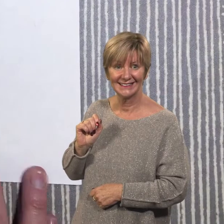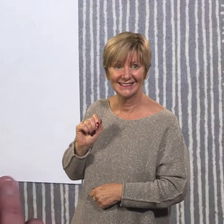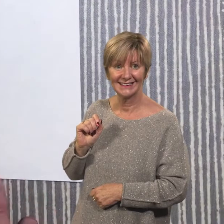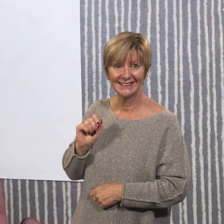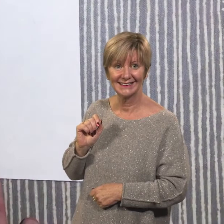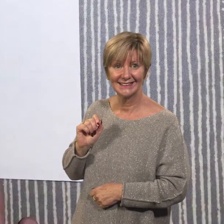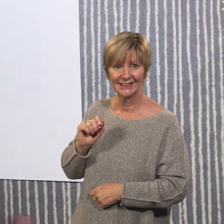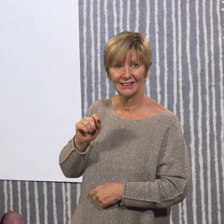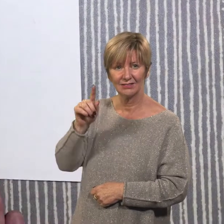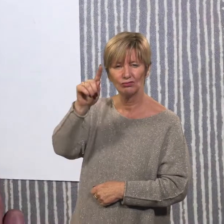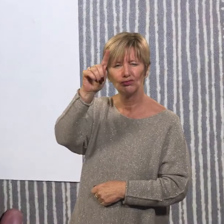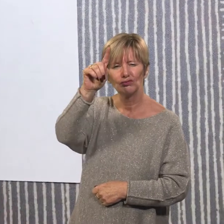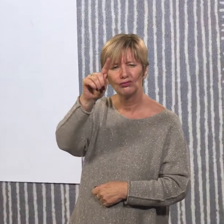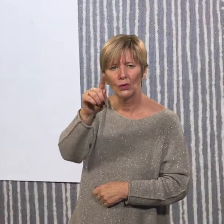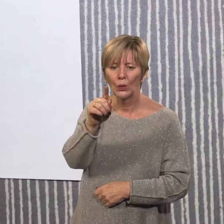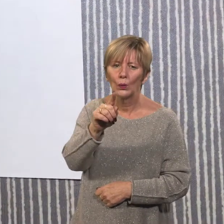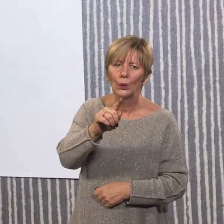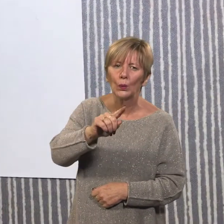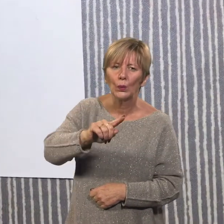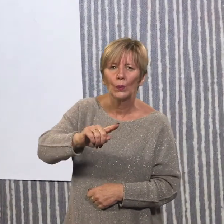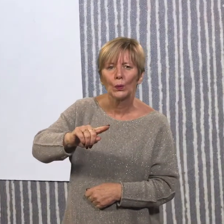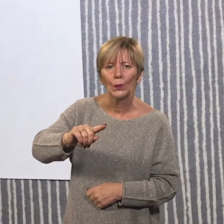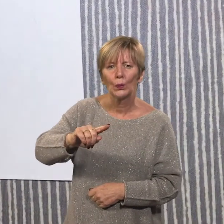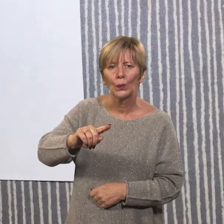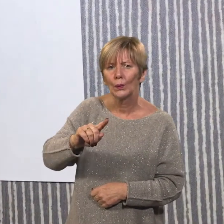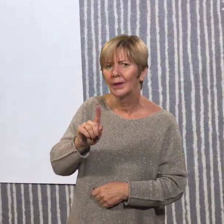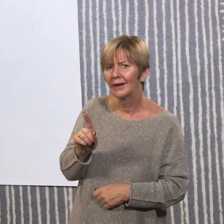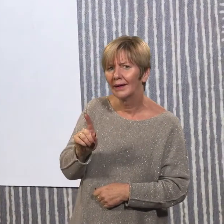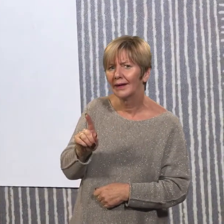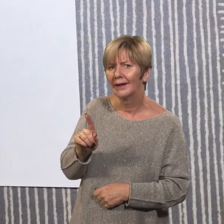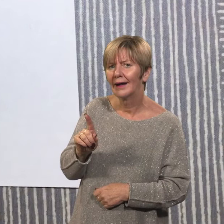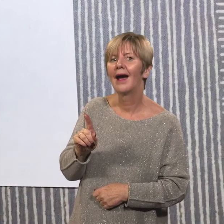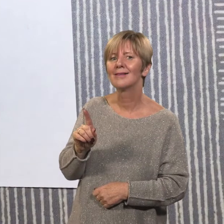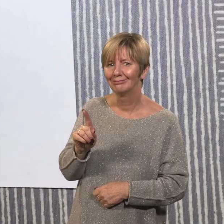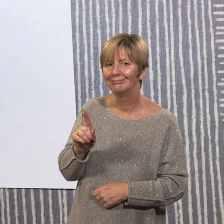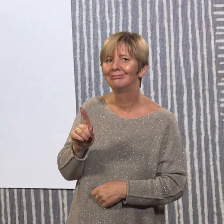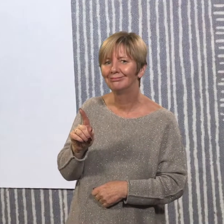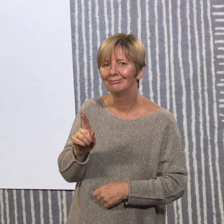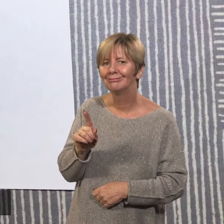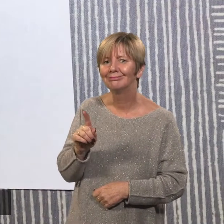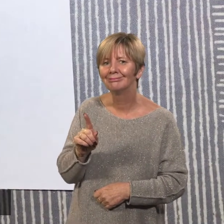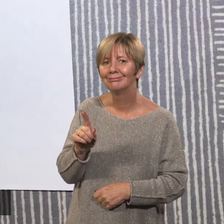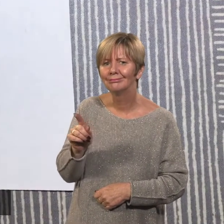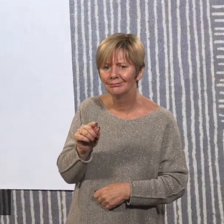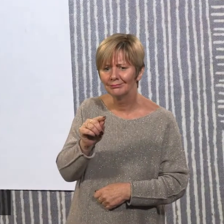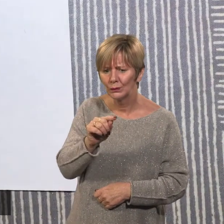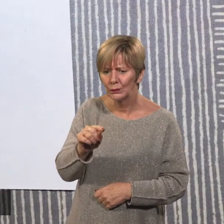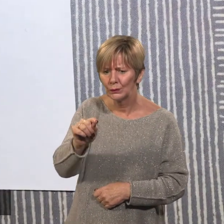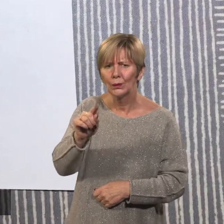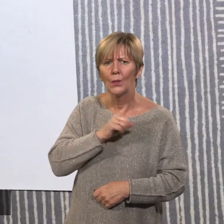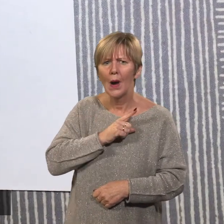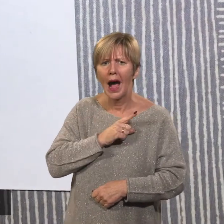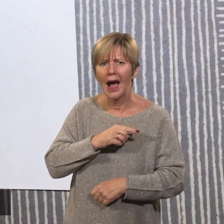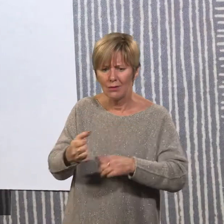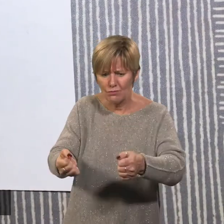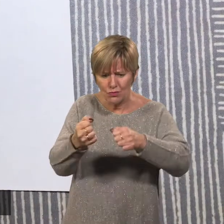out. And then for the heel, we're going to go along the bottom, and then we're going to come up like this to show